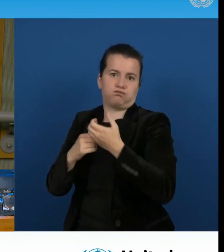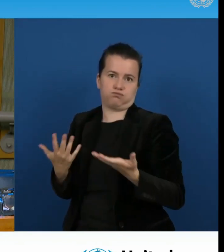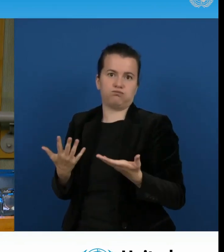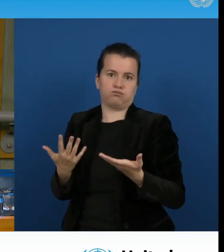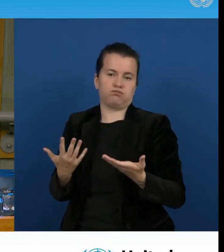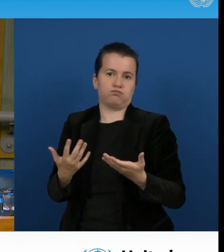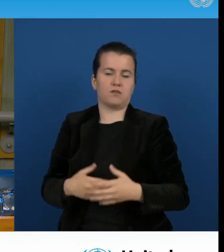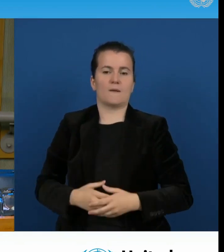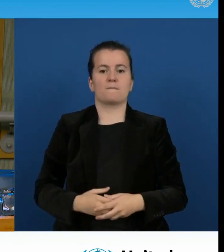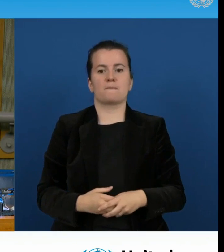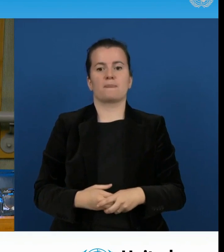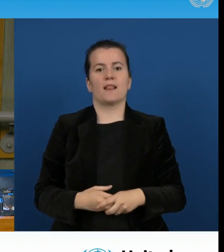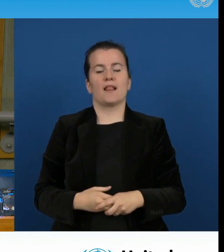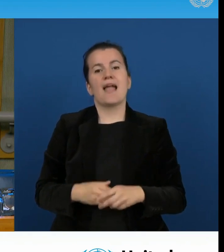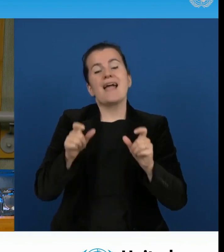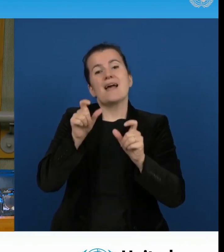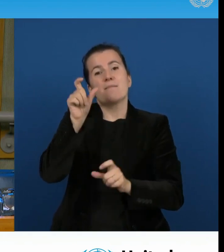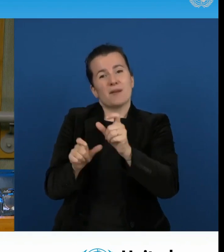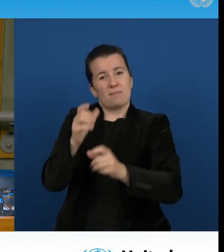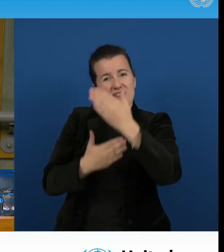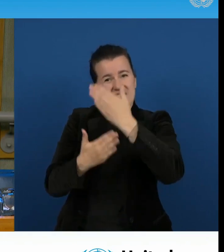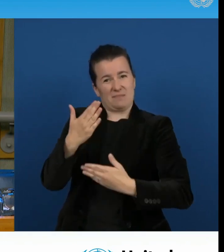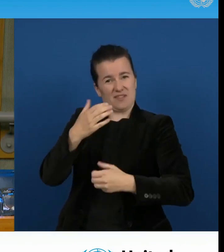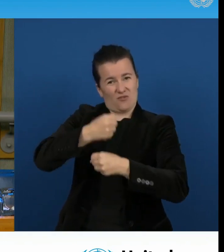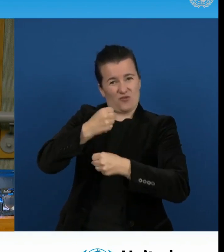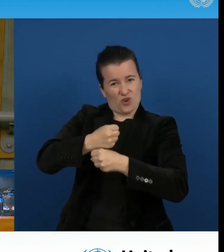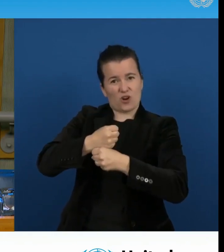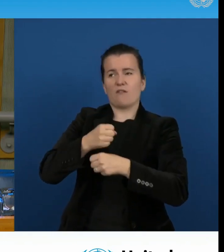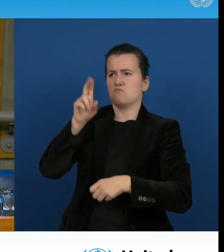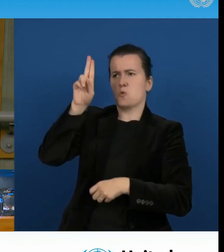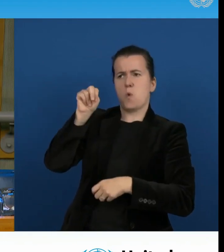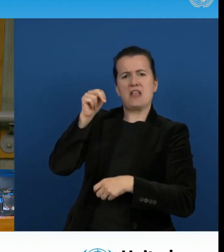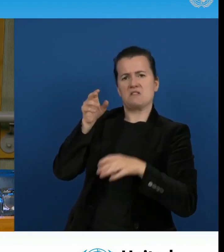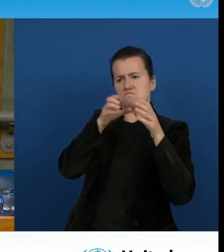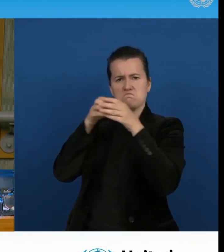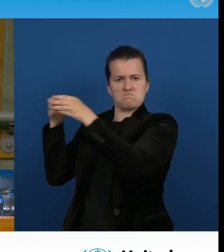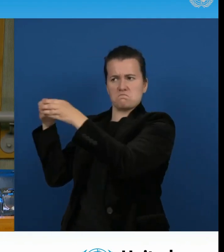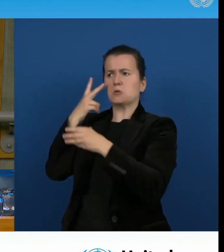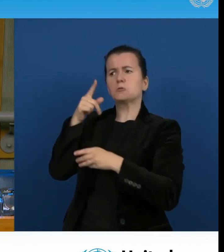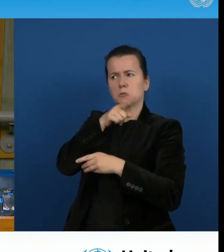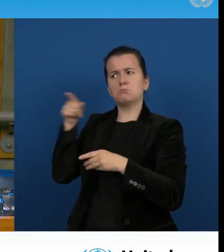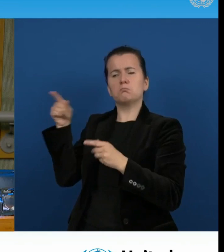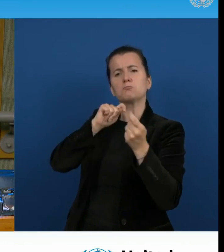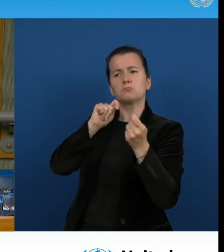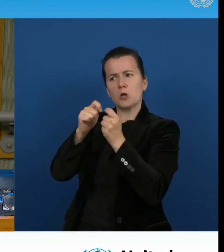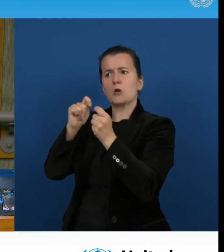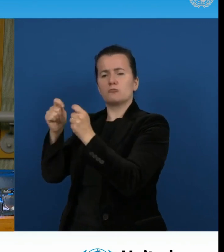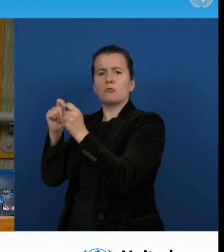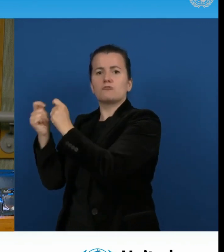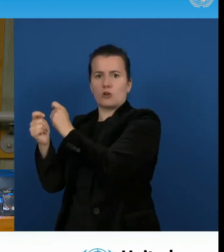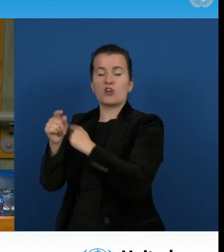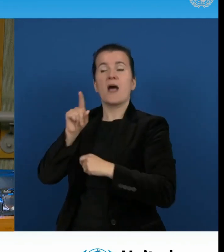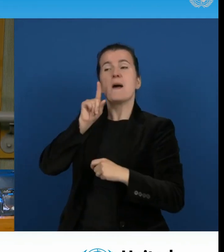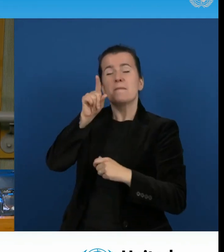rights of persons with disabilities in the work of the United Nations system, I think it is fair to say that there is still more that needs to be done to